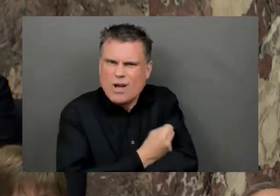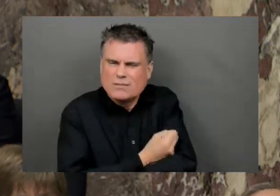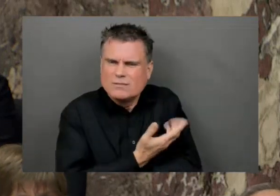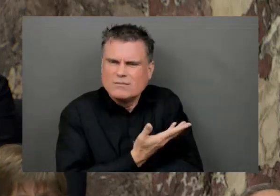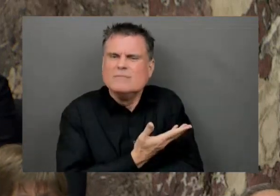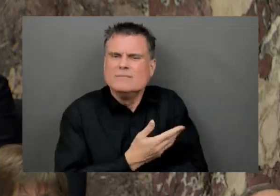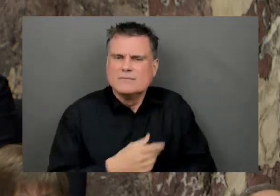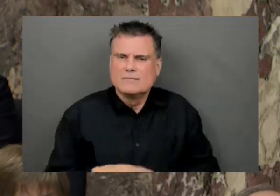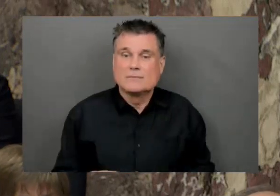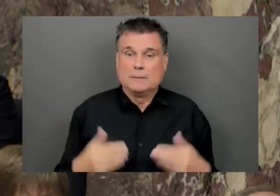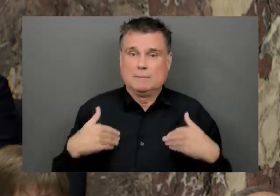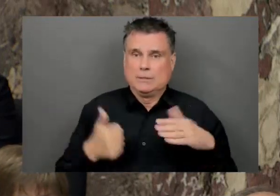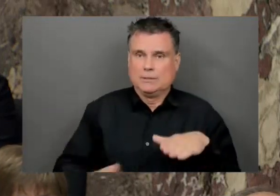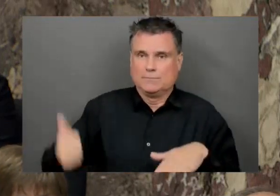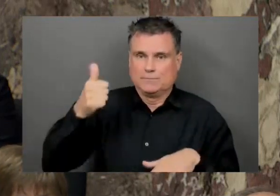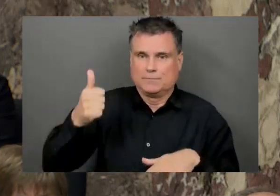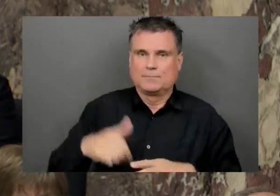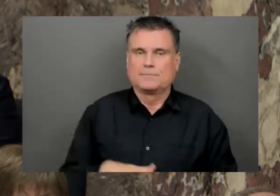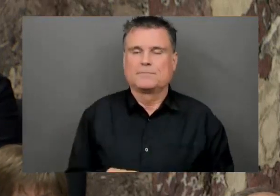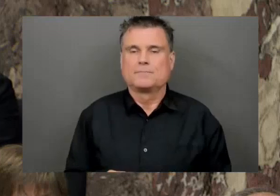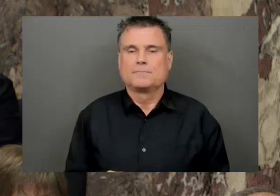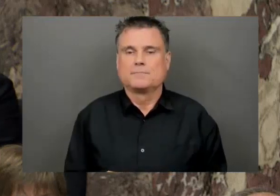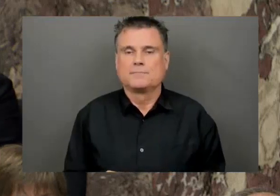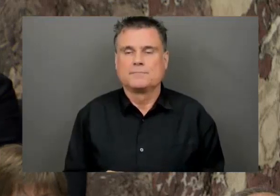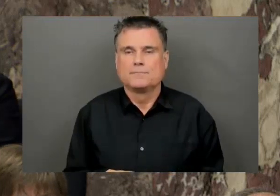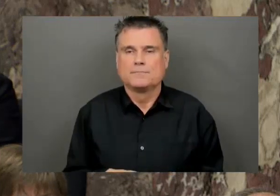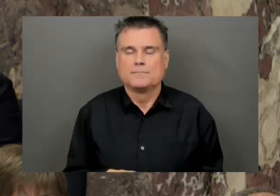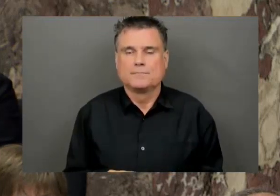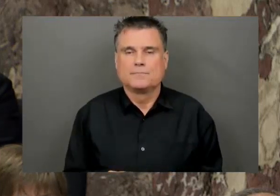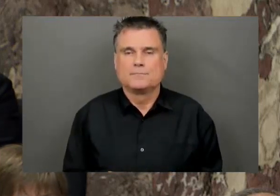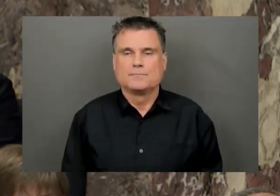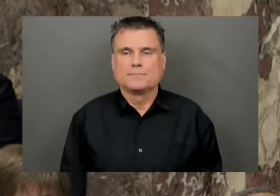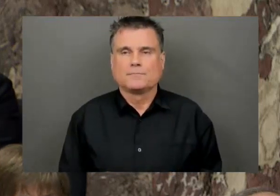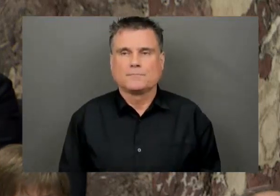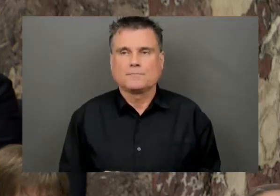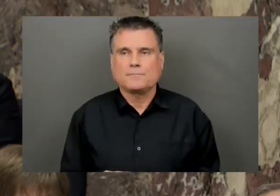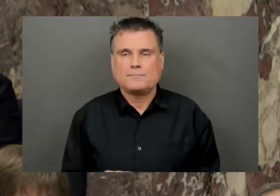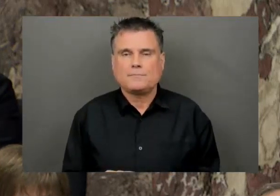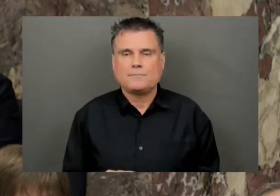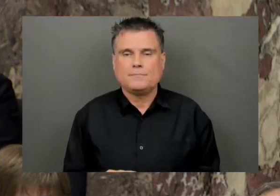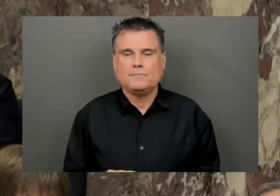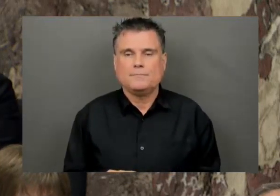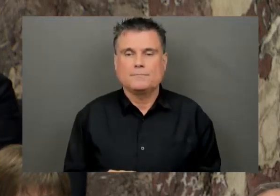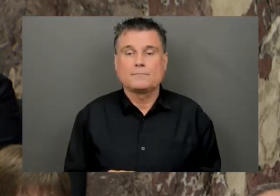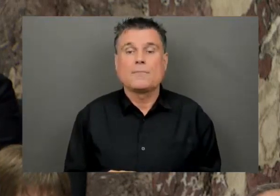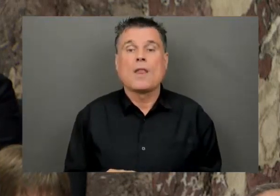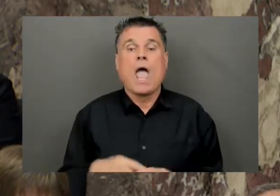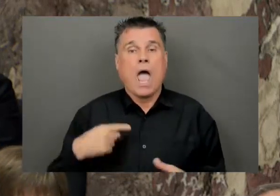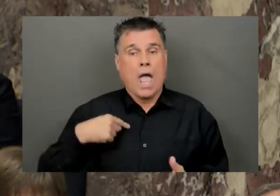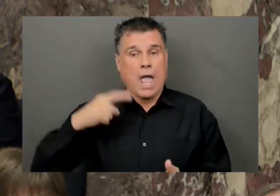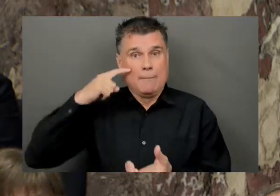what I believe is that we have to keep people safe in our hospitals, and we have to provide